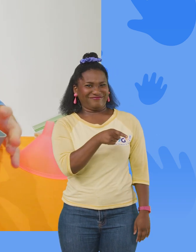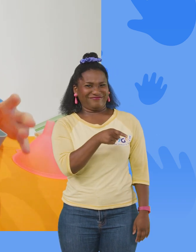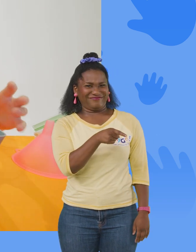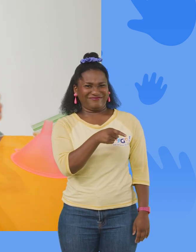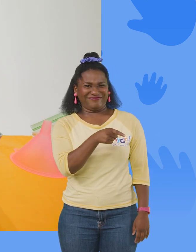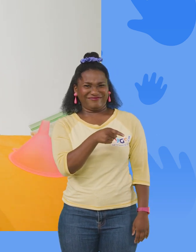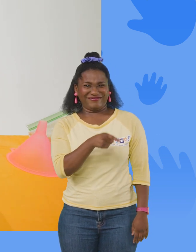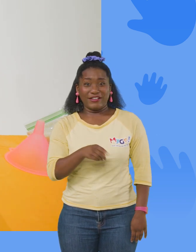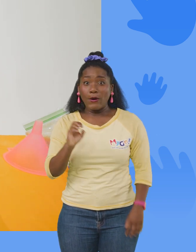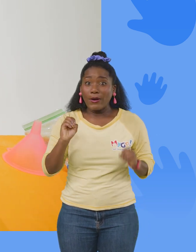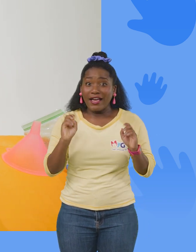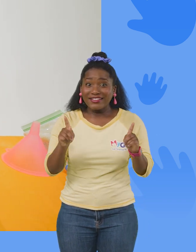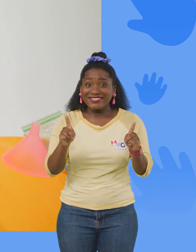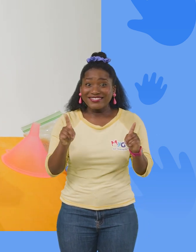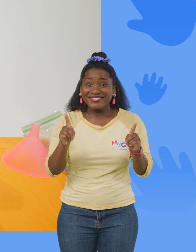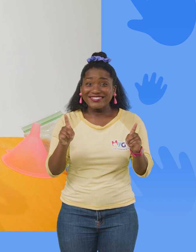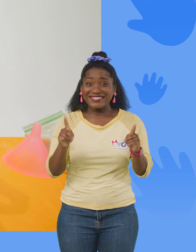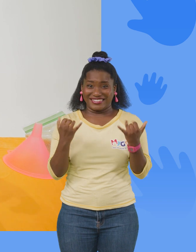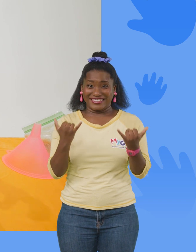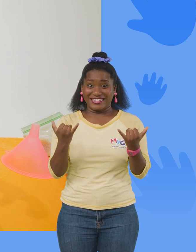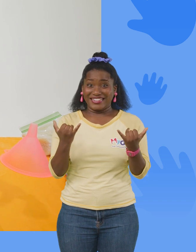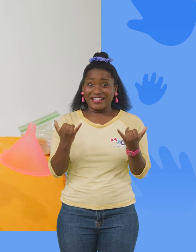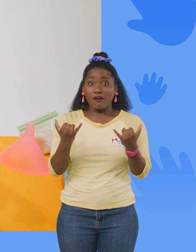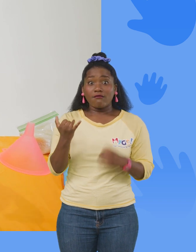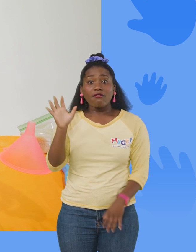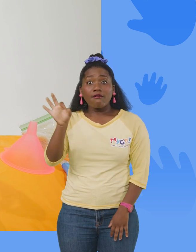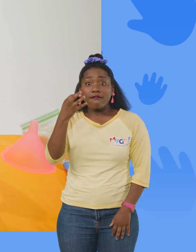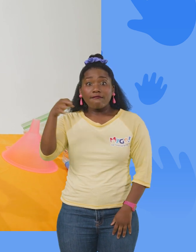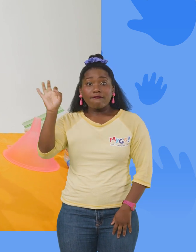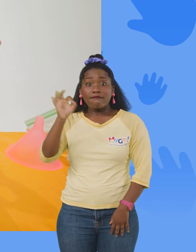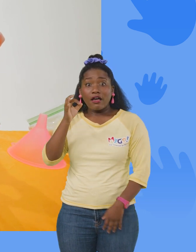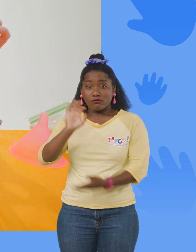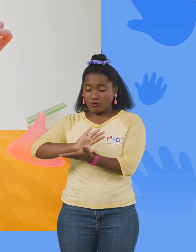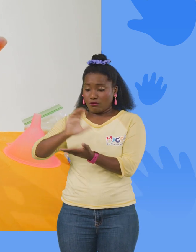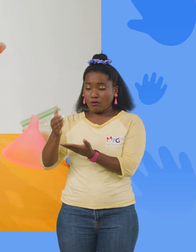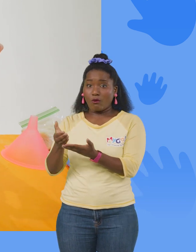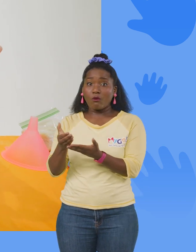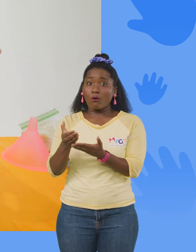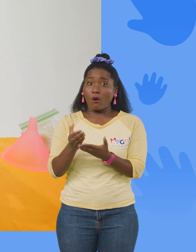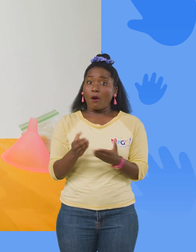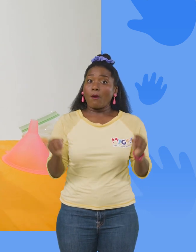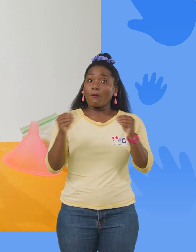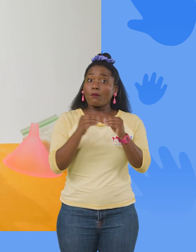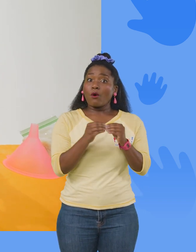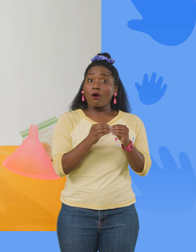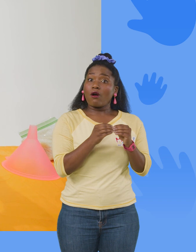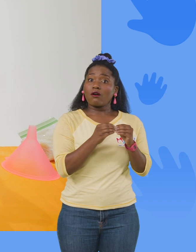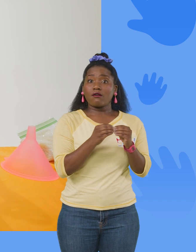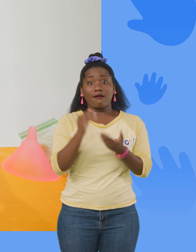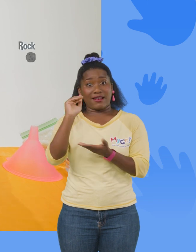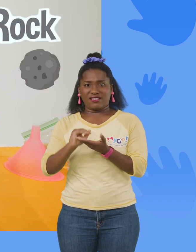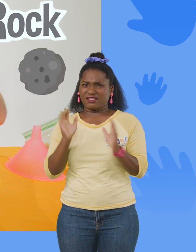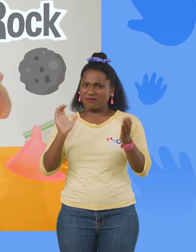too. Okay, now let's see if all these feathers weigh more or less